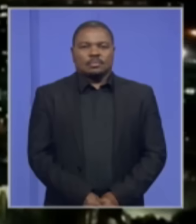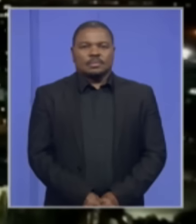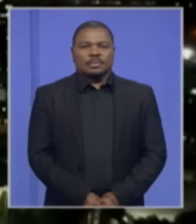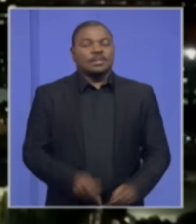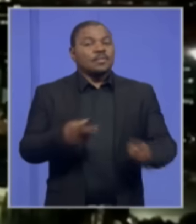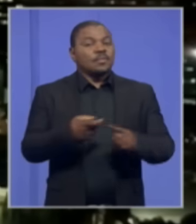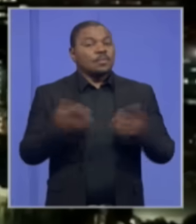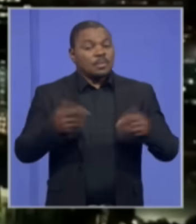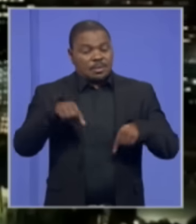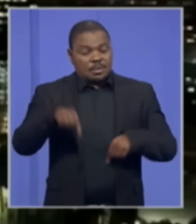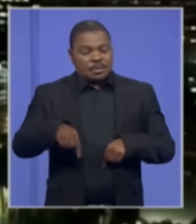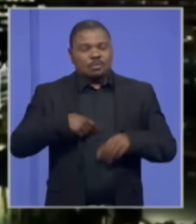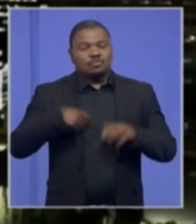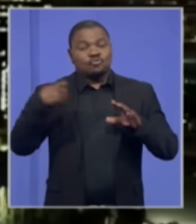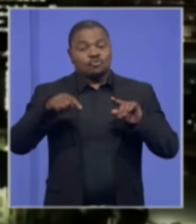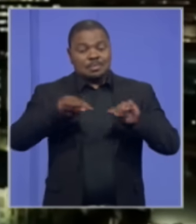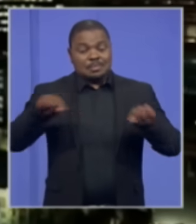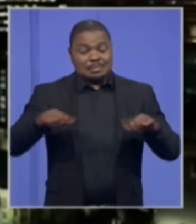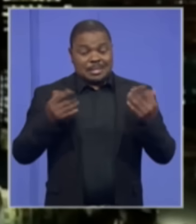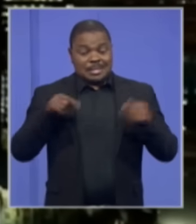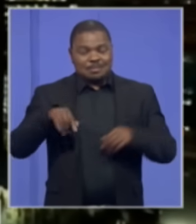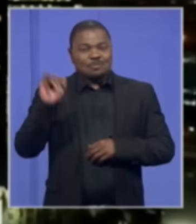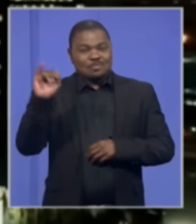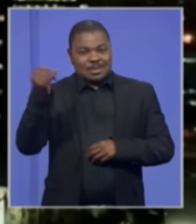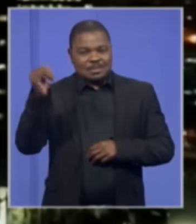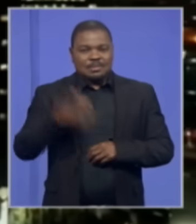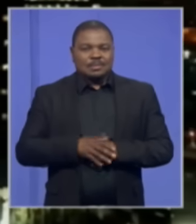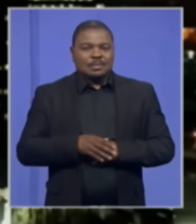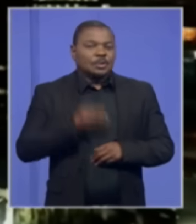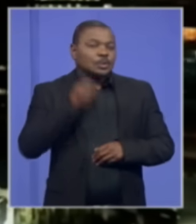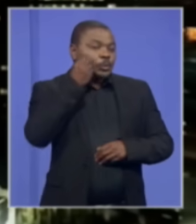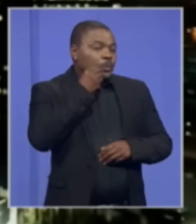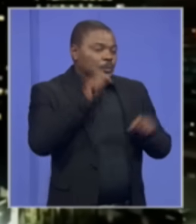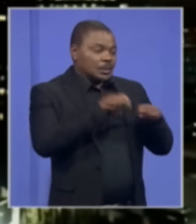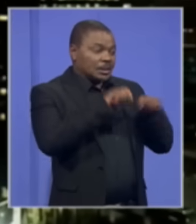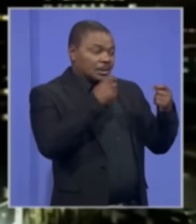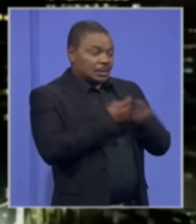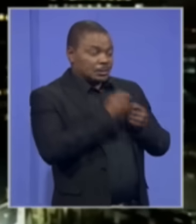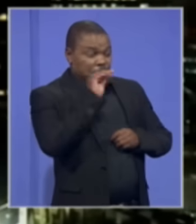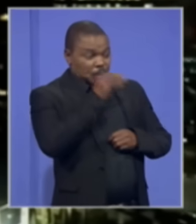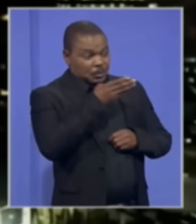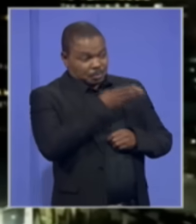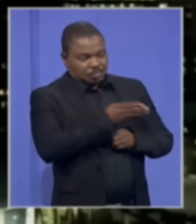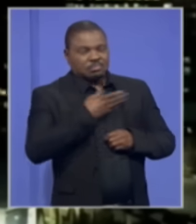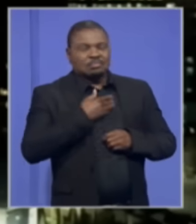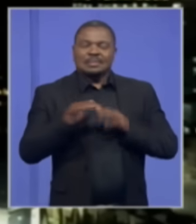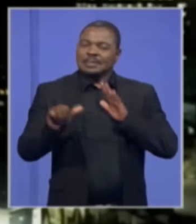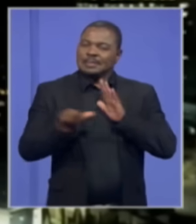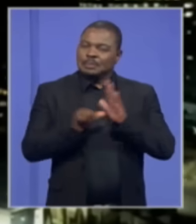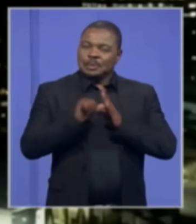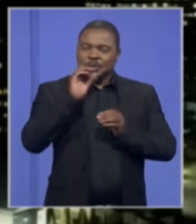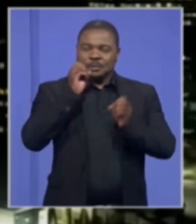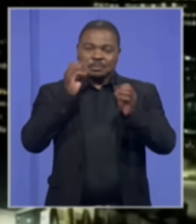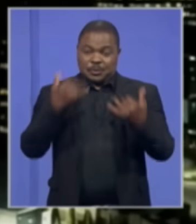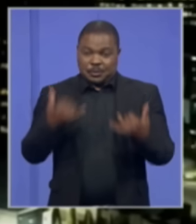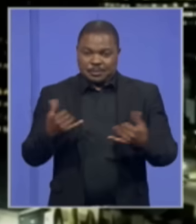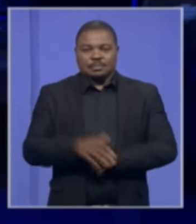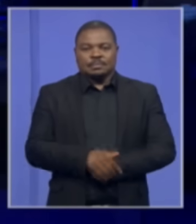Ka otloloha re le Studio 10 Auckland Park Johannesburg moifona wa ditaba tsa Sesotho o tlisetsa tsena tsa moraorao le phirimaneng ena.